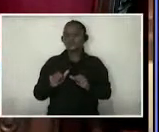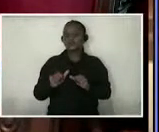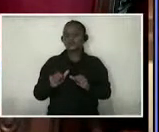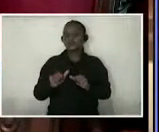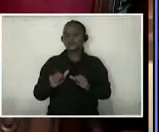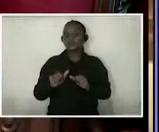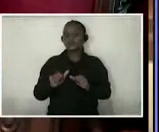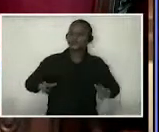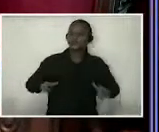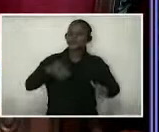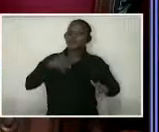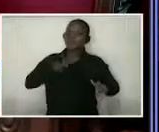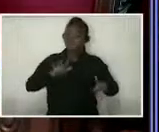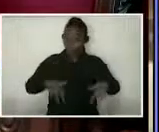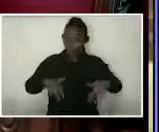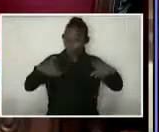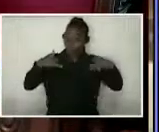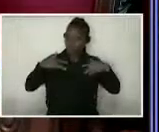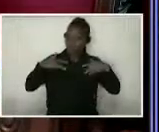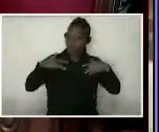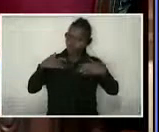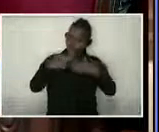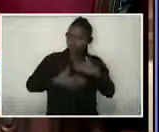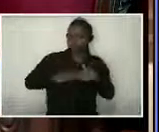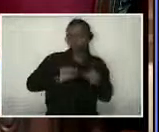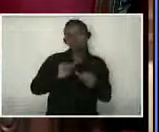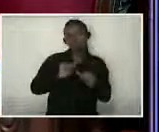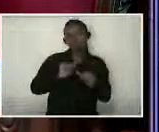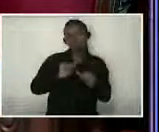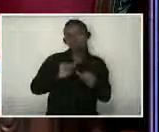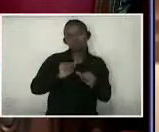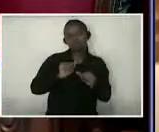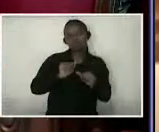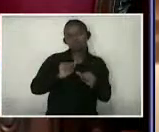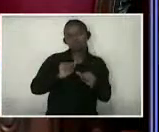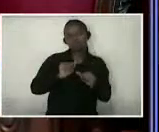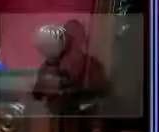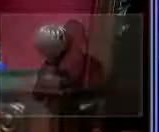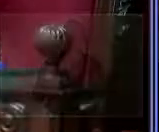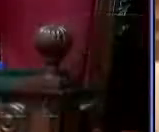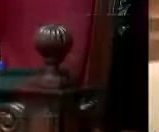future of their children," unquote. Thank you, Honorable Speaker.